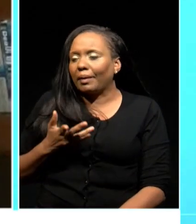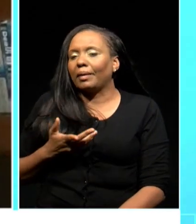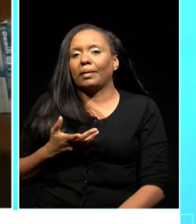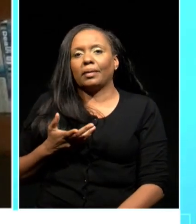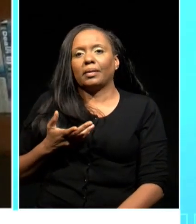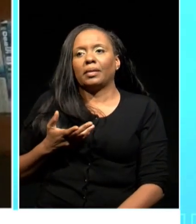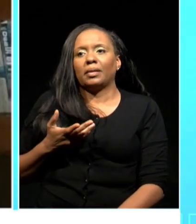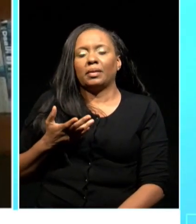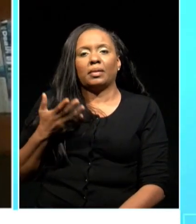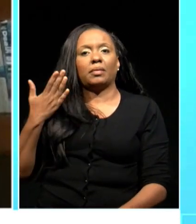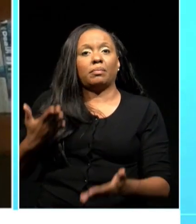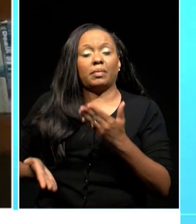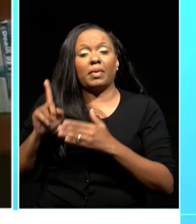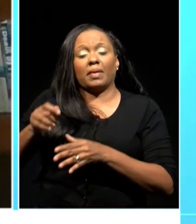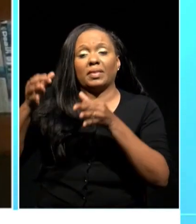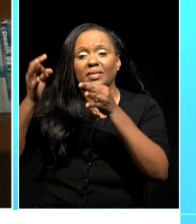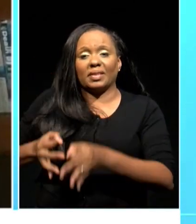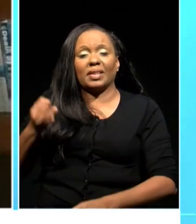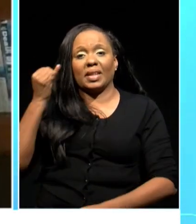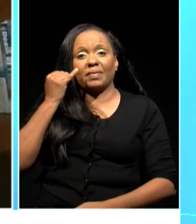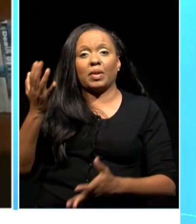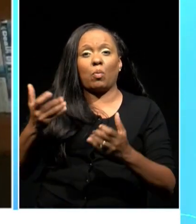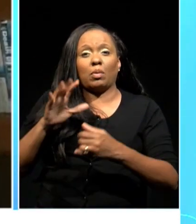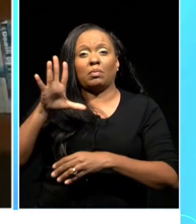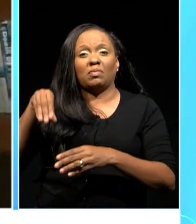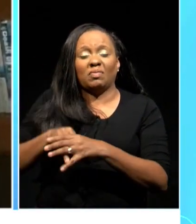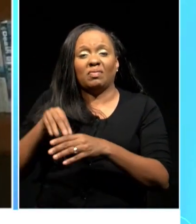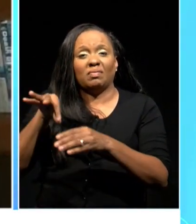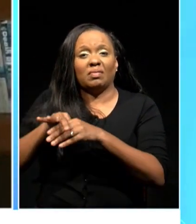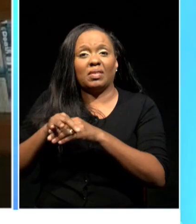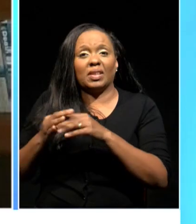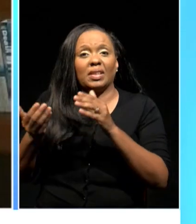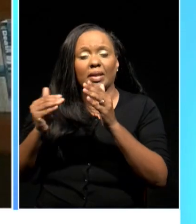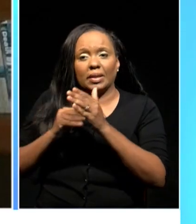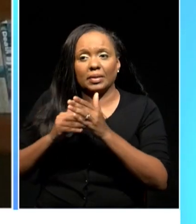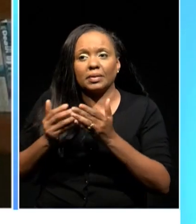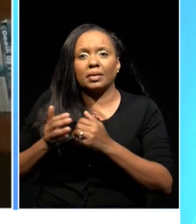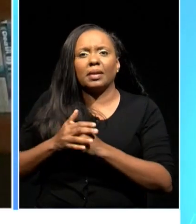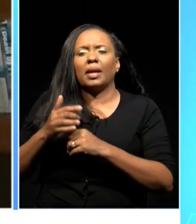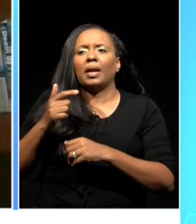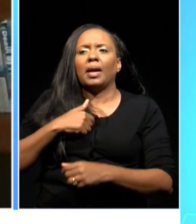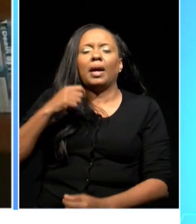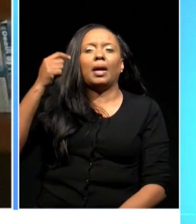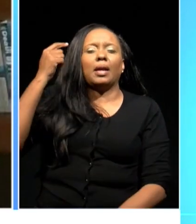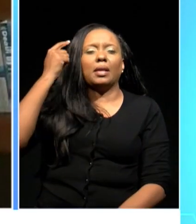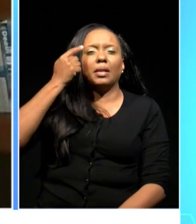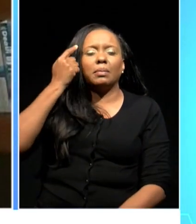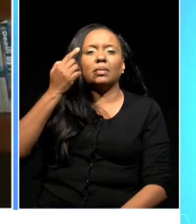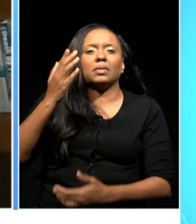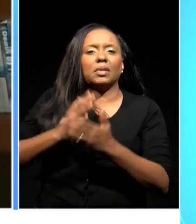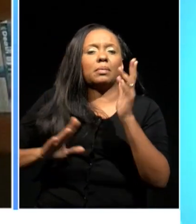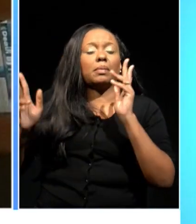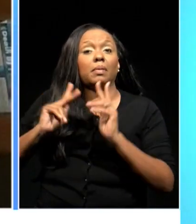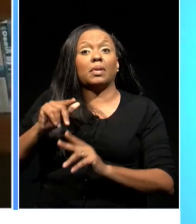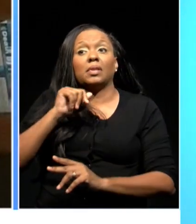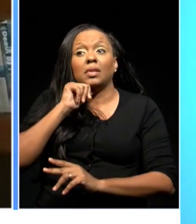not to contest again. I think I'm thinking about some of the key stalwarts who did not run and who stayed away, who